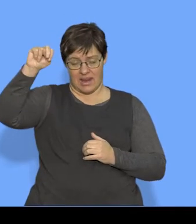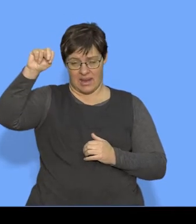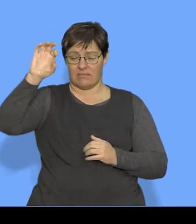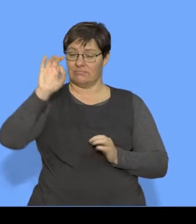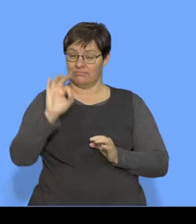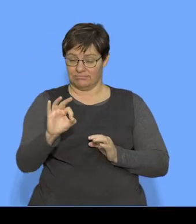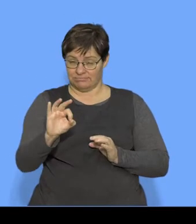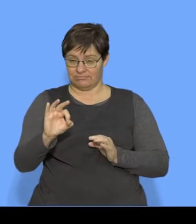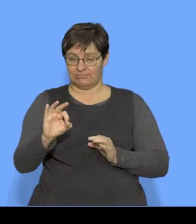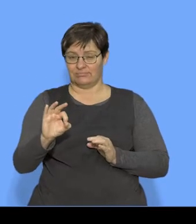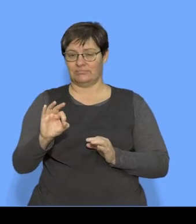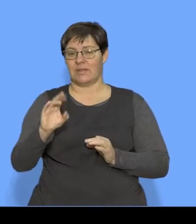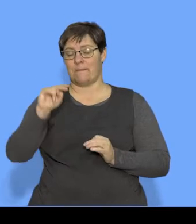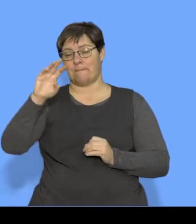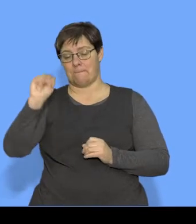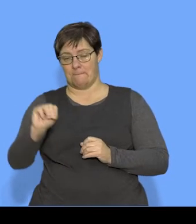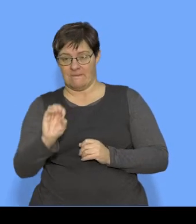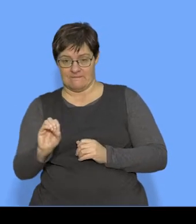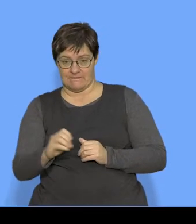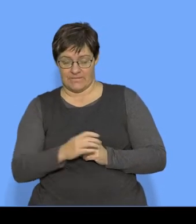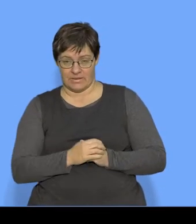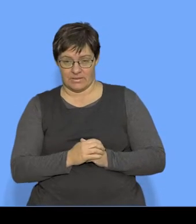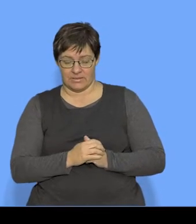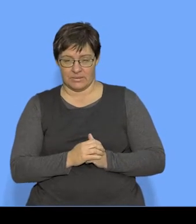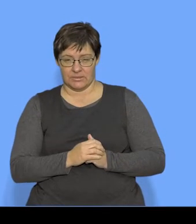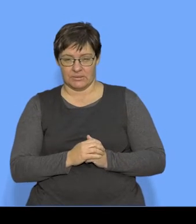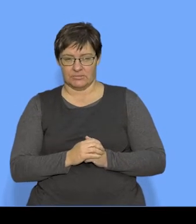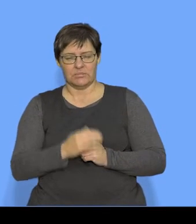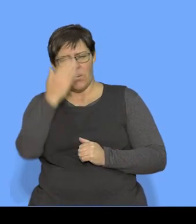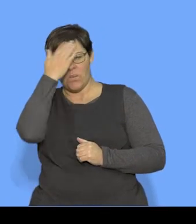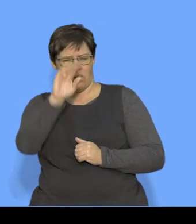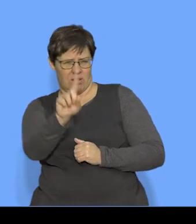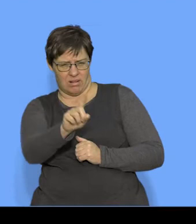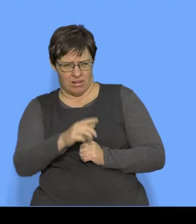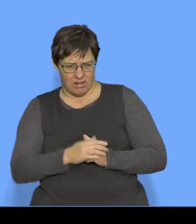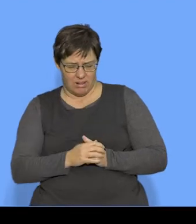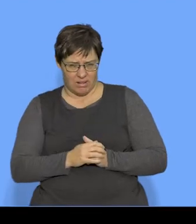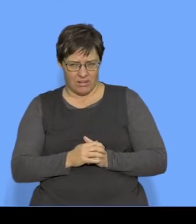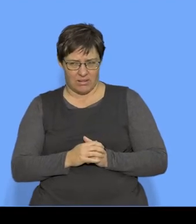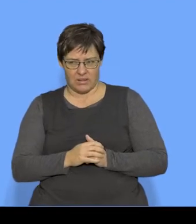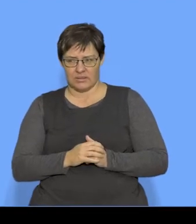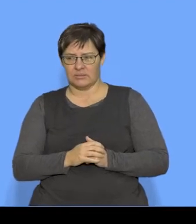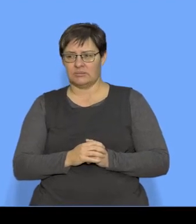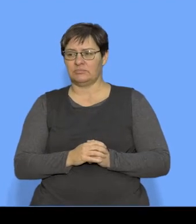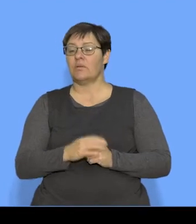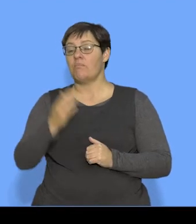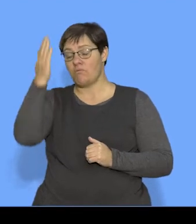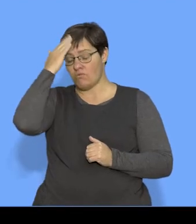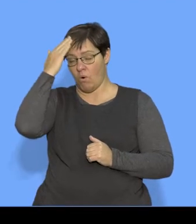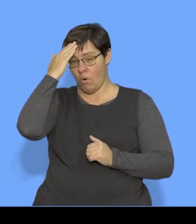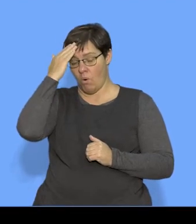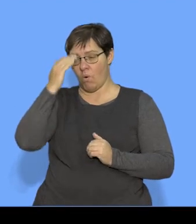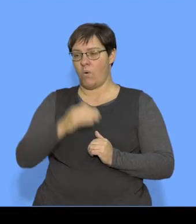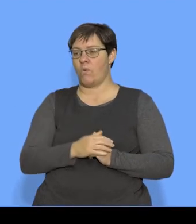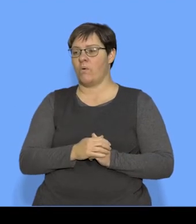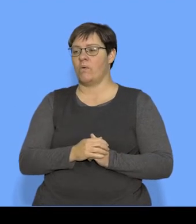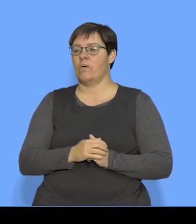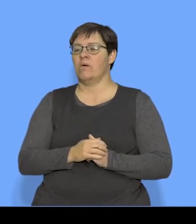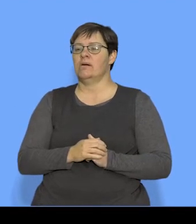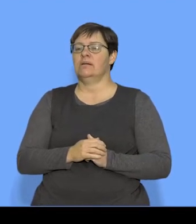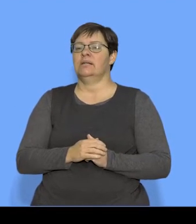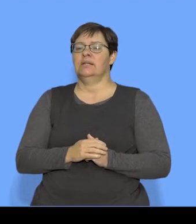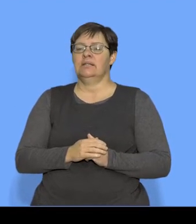parallelogram. Now, what do I know here, right? I know, number one, that I have an angle